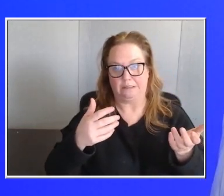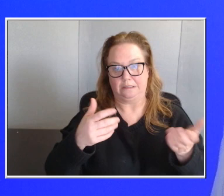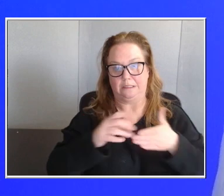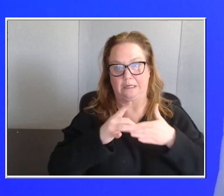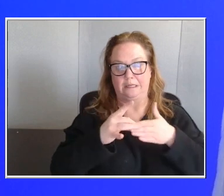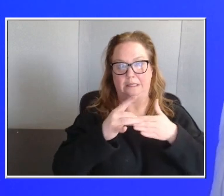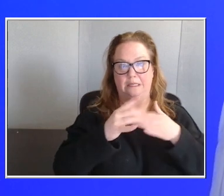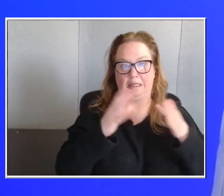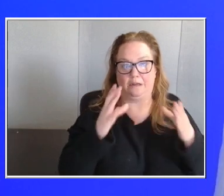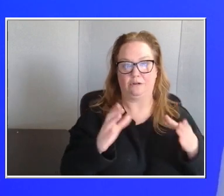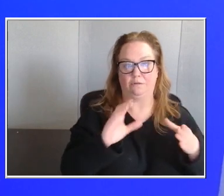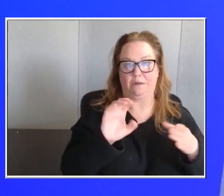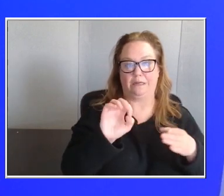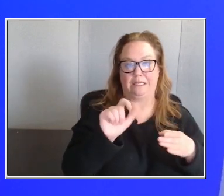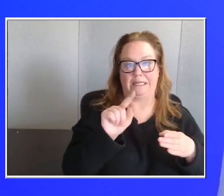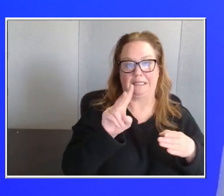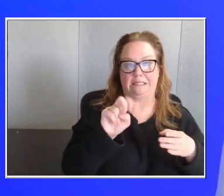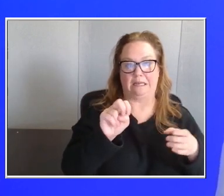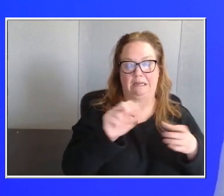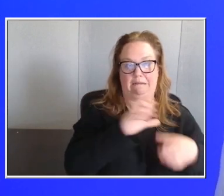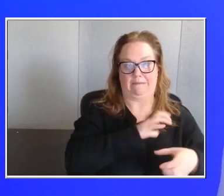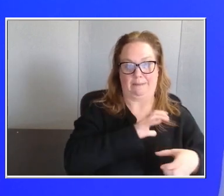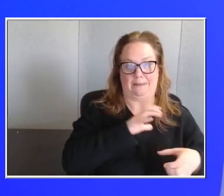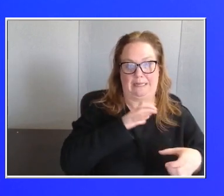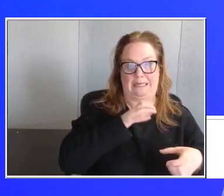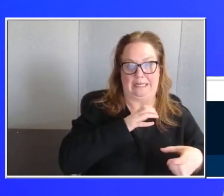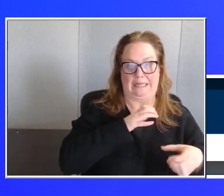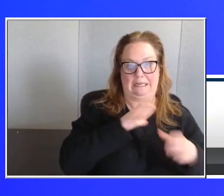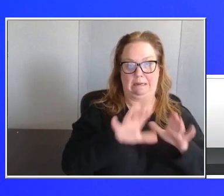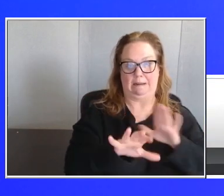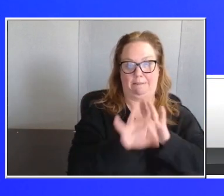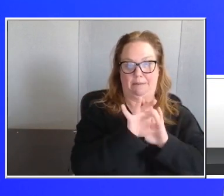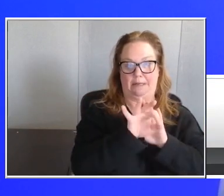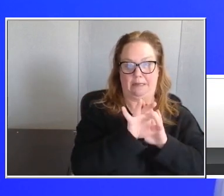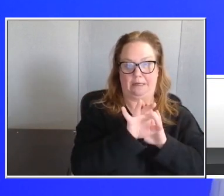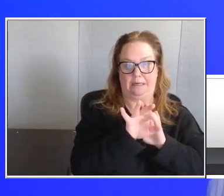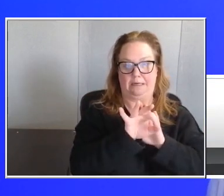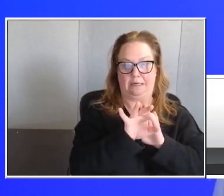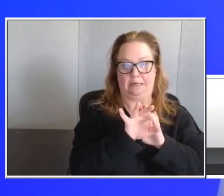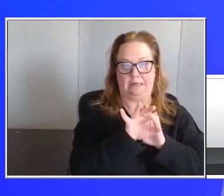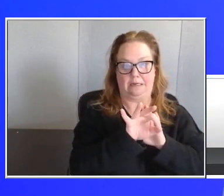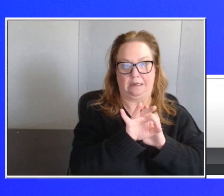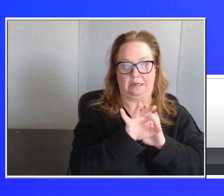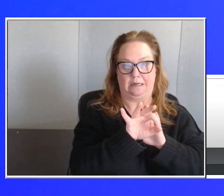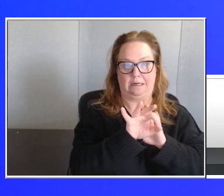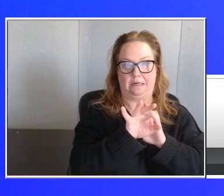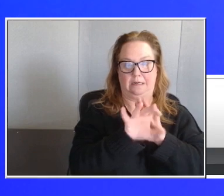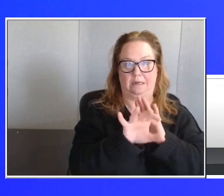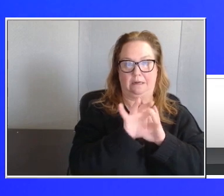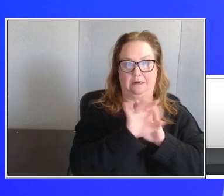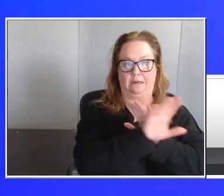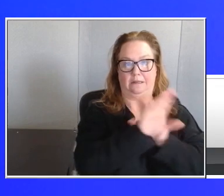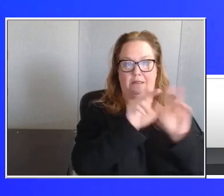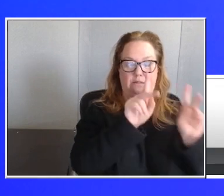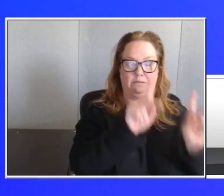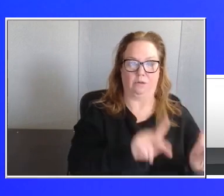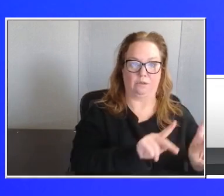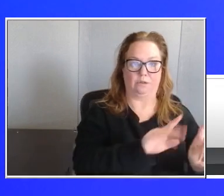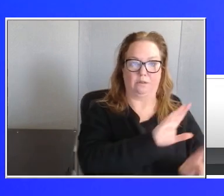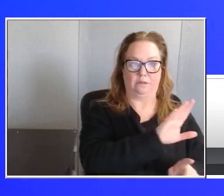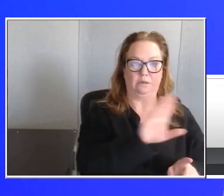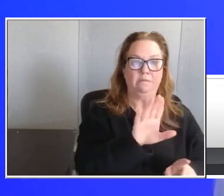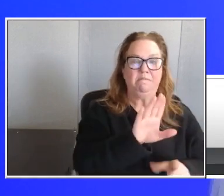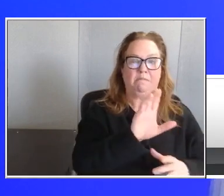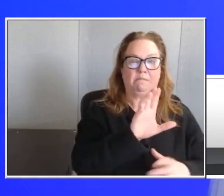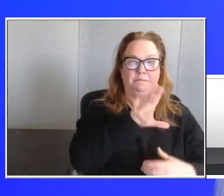of the executive committee really kind of picked out people who were kind of groomed for the board. Well, this person would be this person could fit